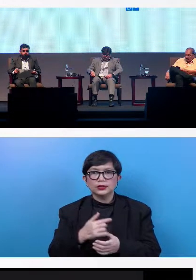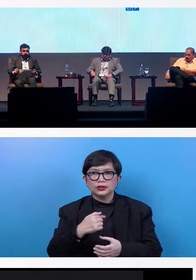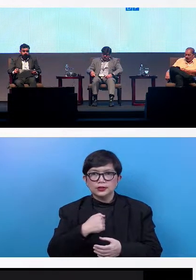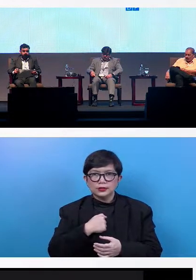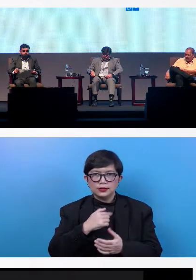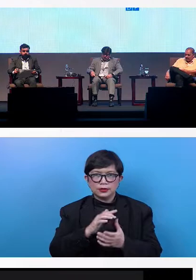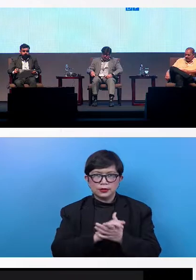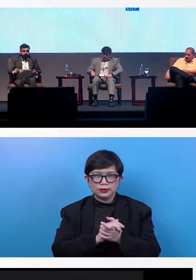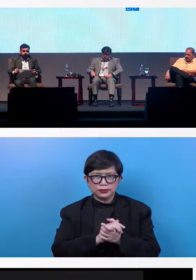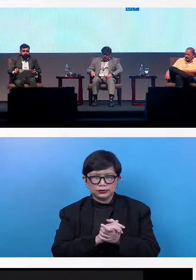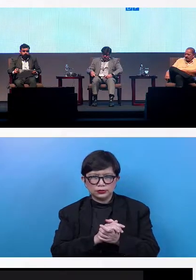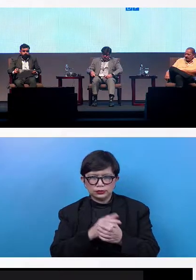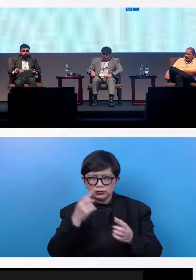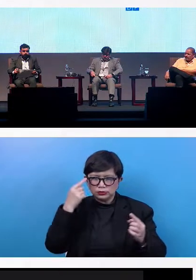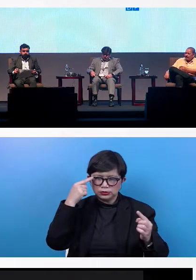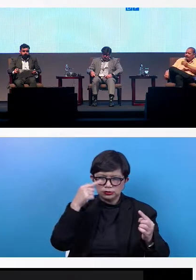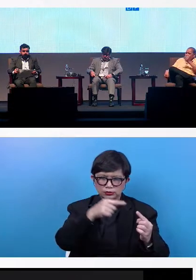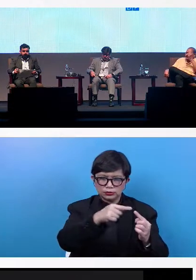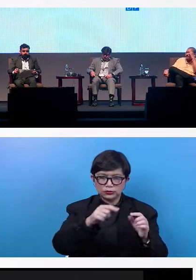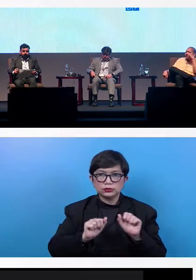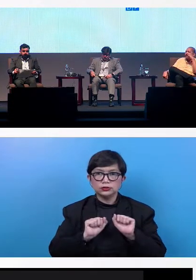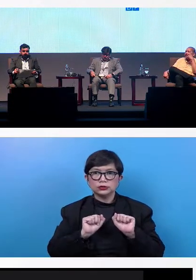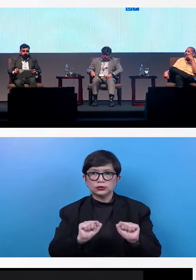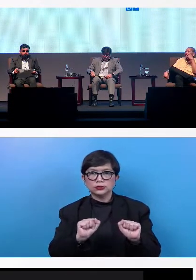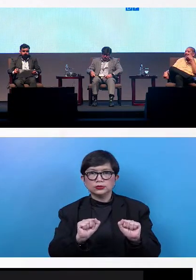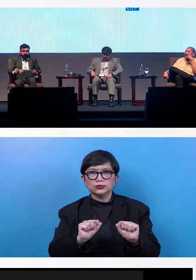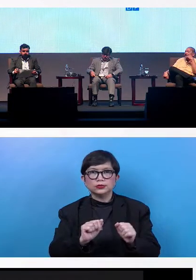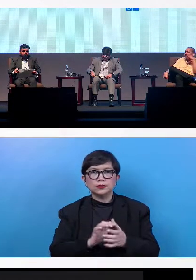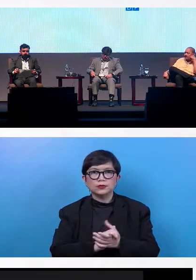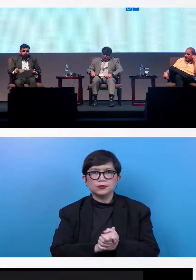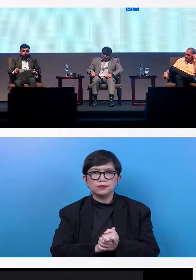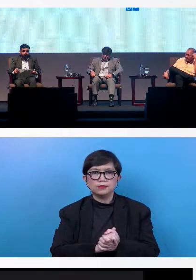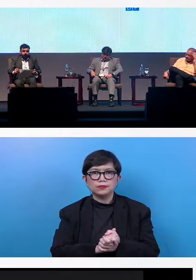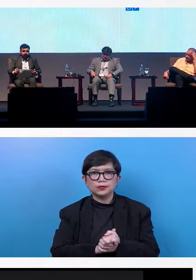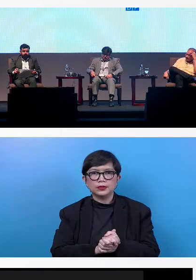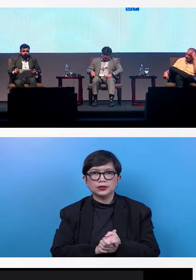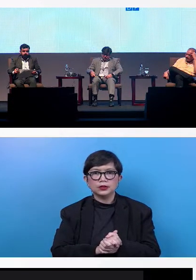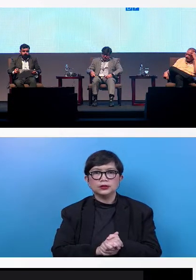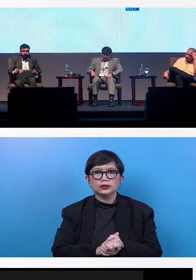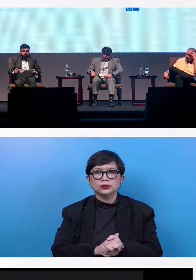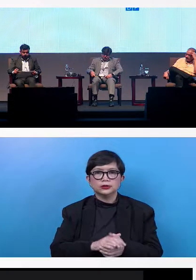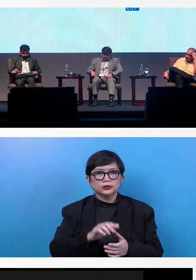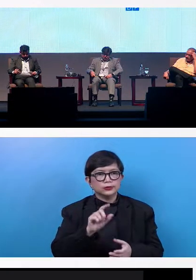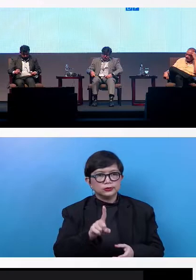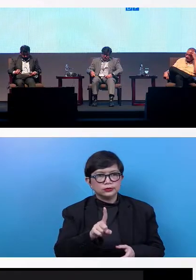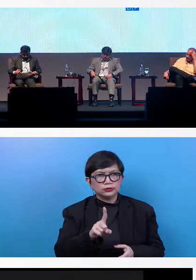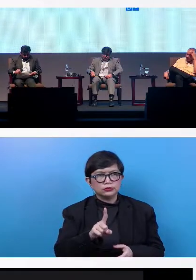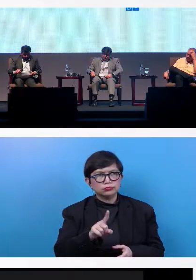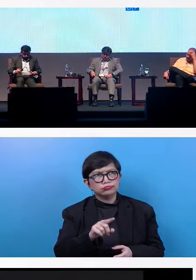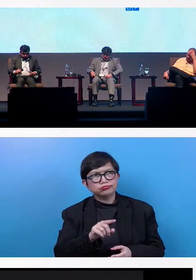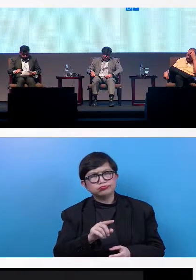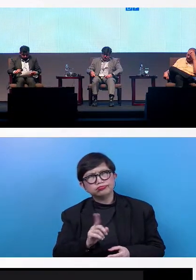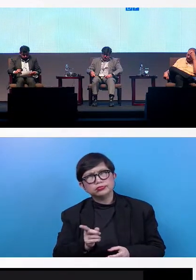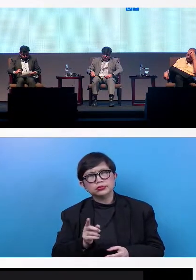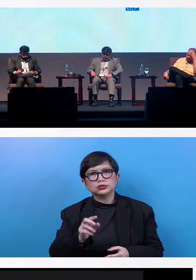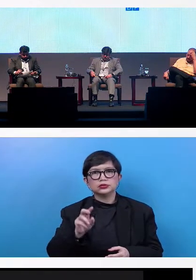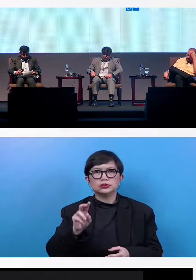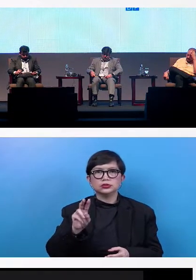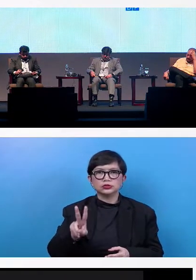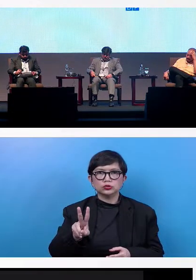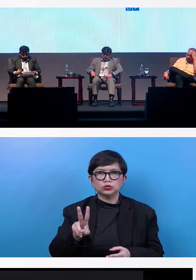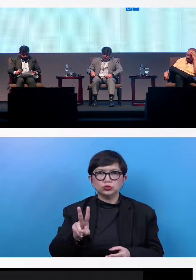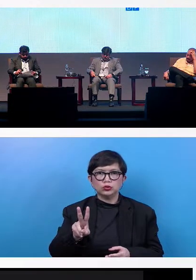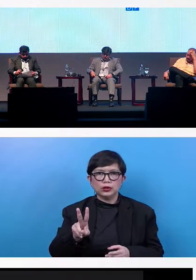talking about is how one or more domains of a piece of one or more domains of a complex system, in this